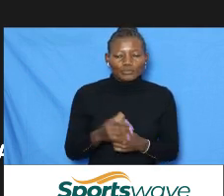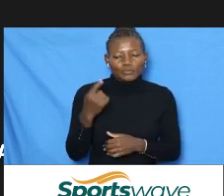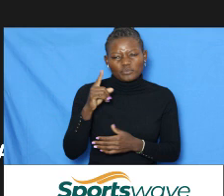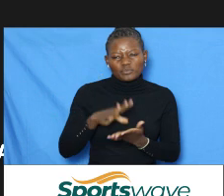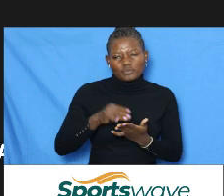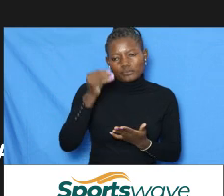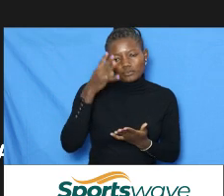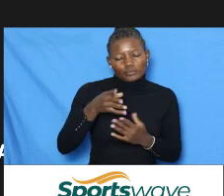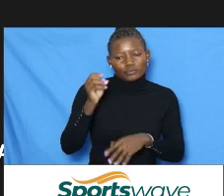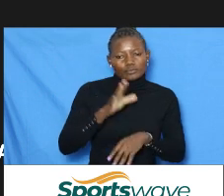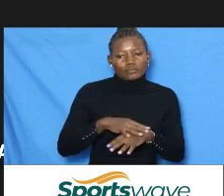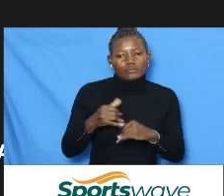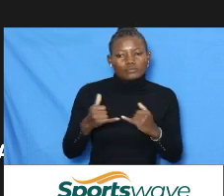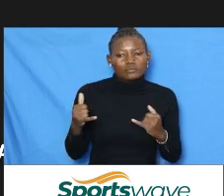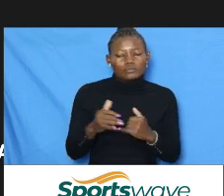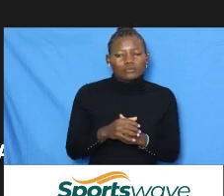learning online.